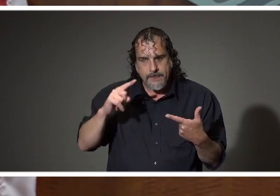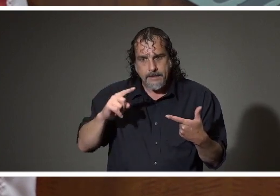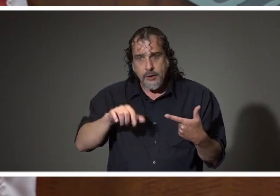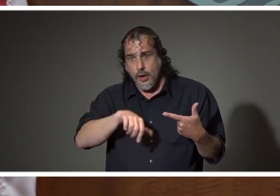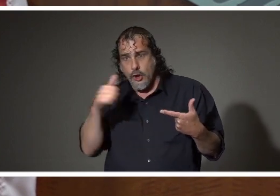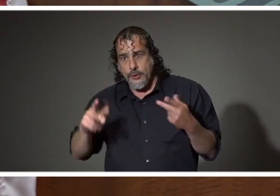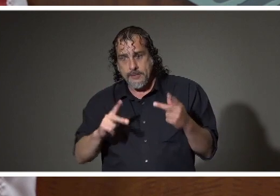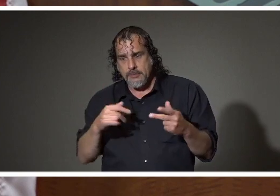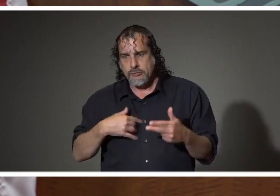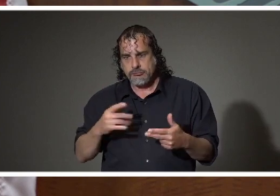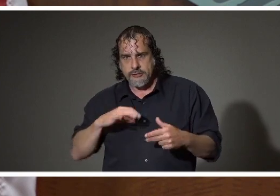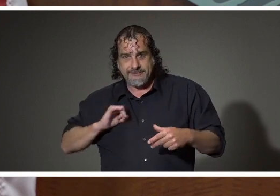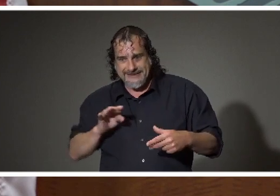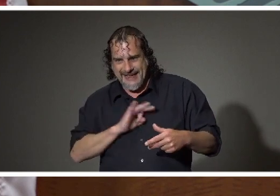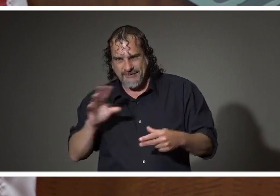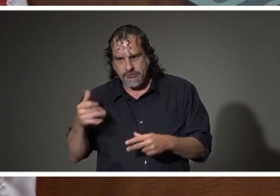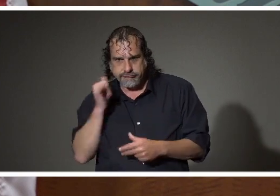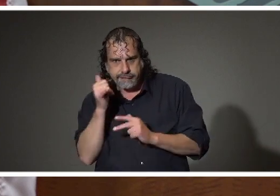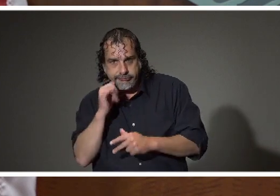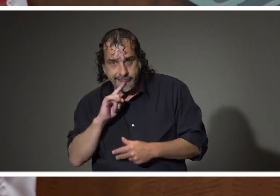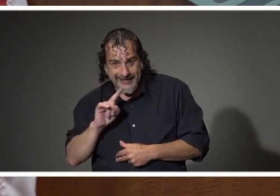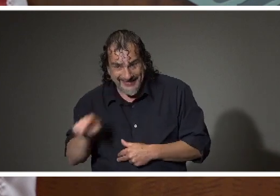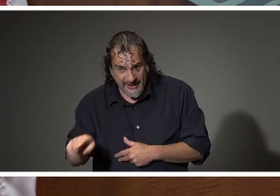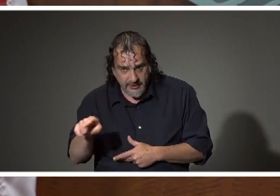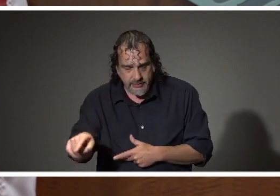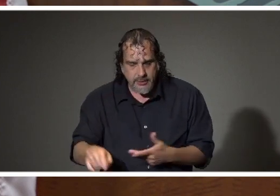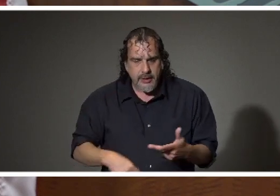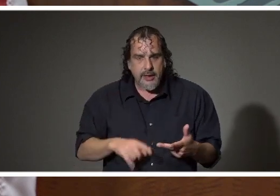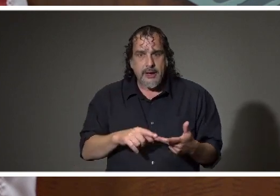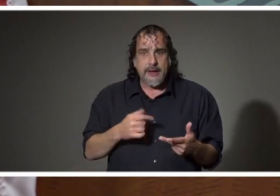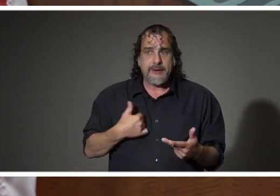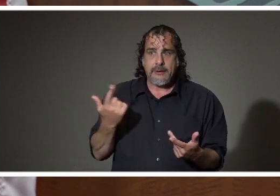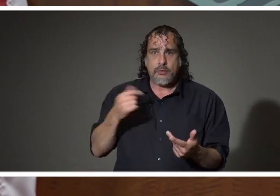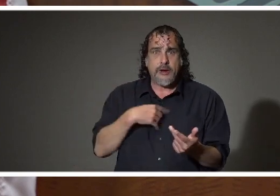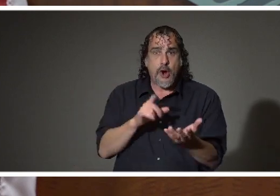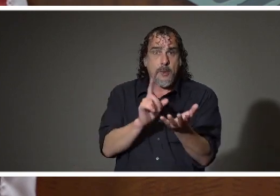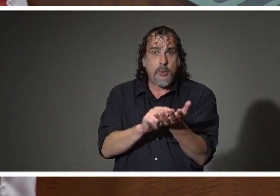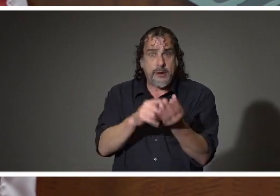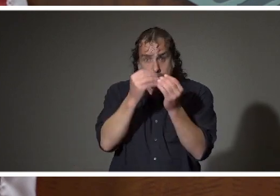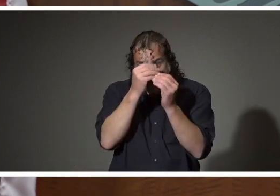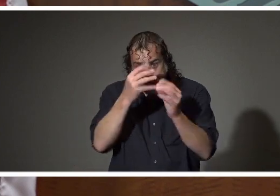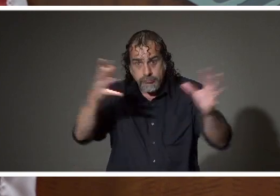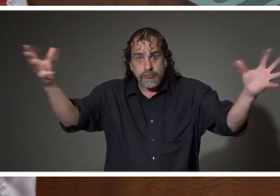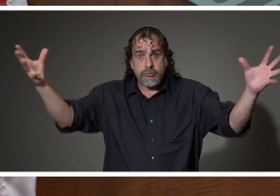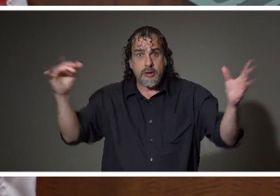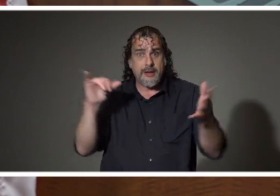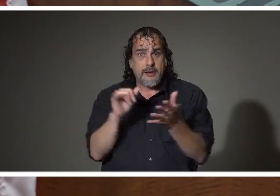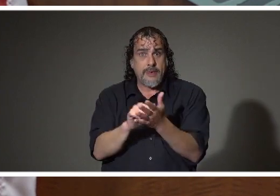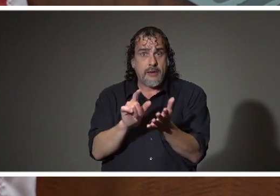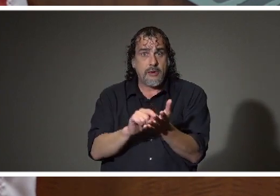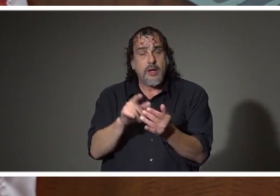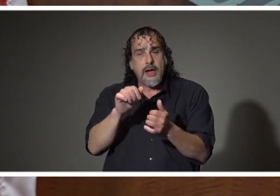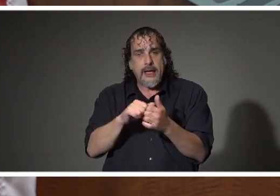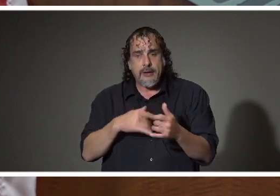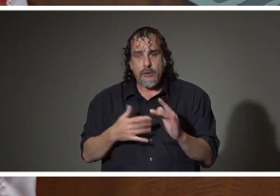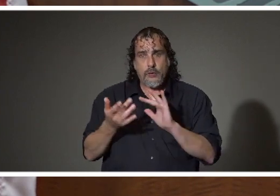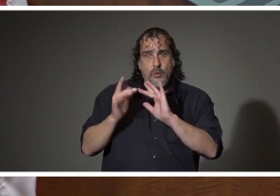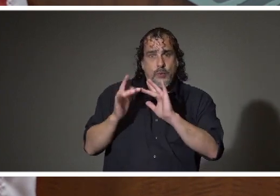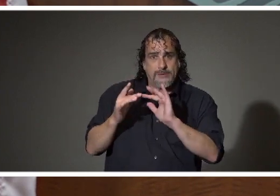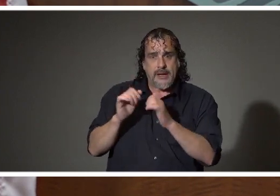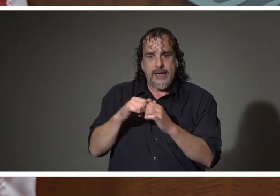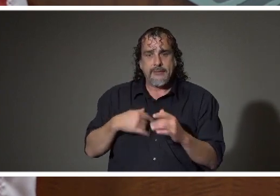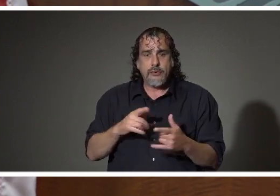additional people that can take your claims, and as we speak, a press release is going out, and information on our website and through